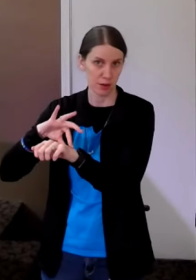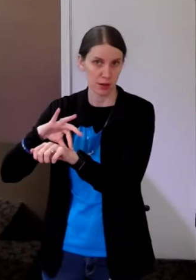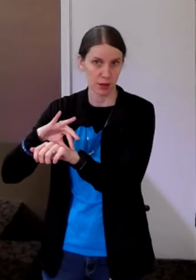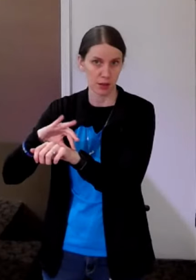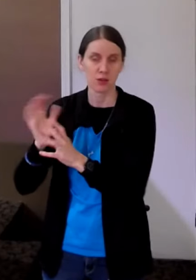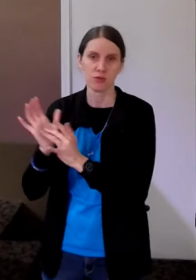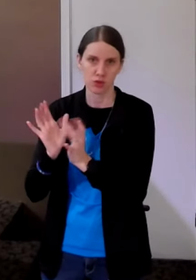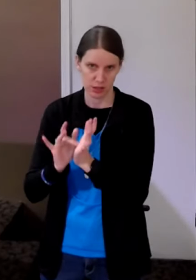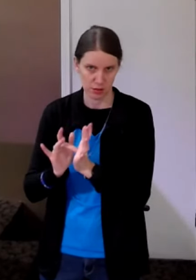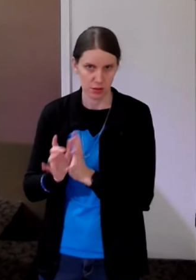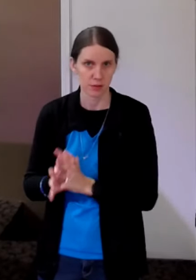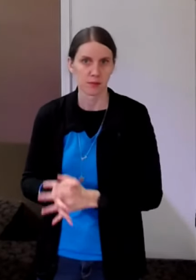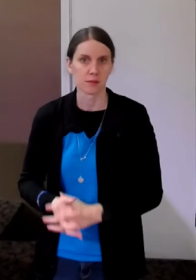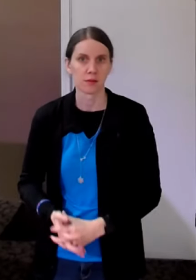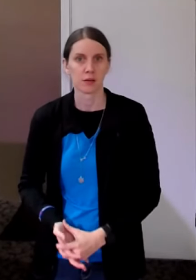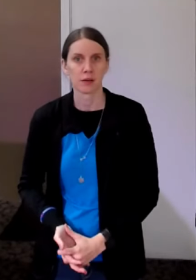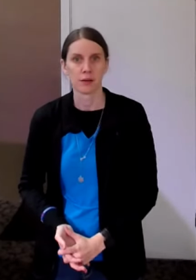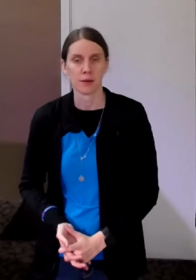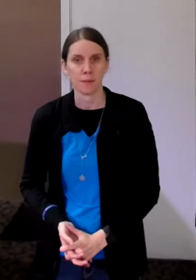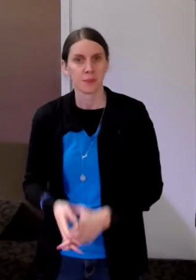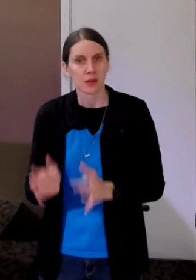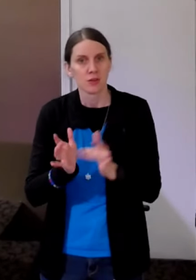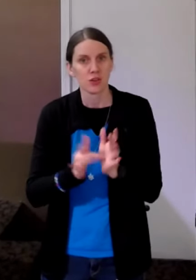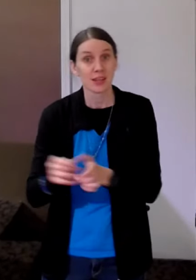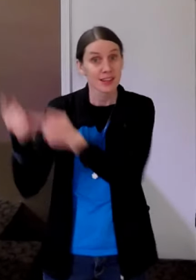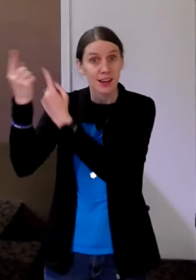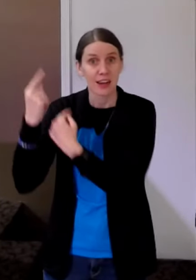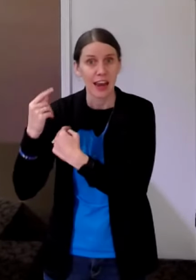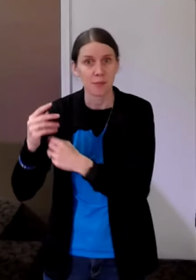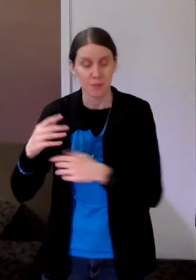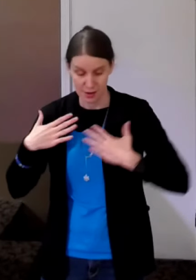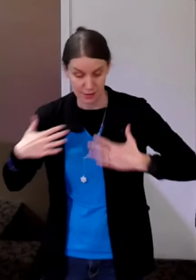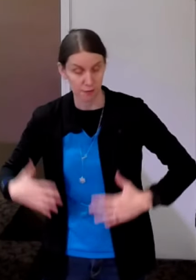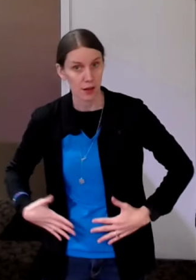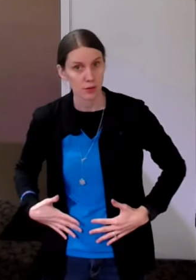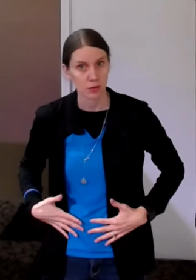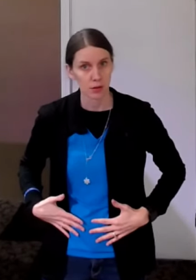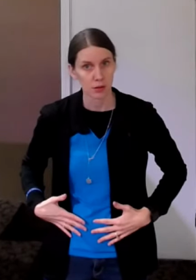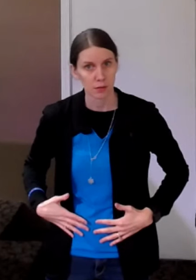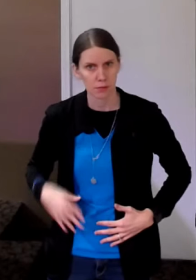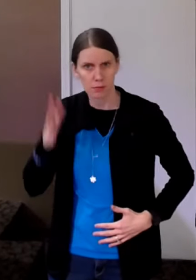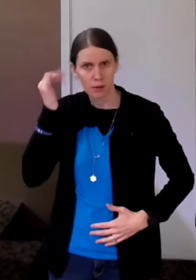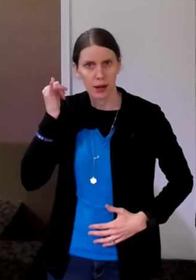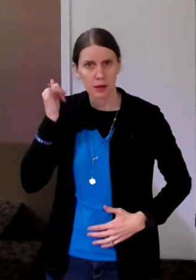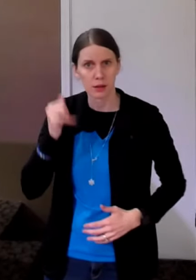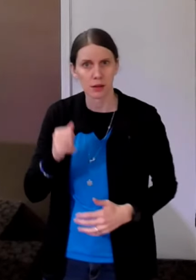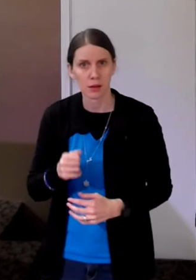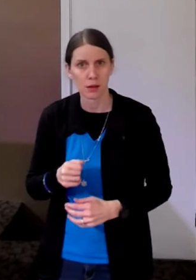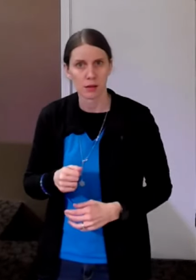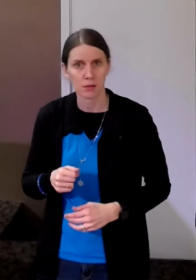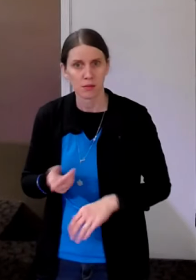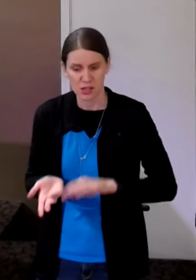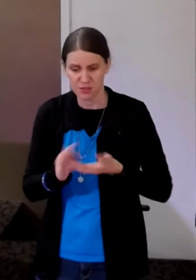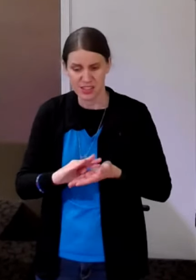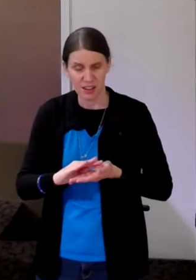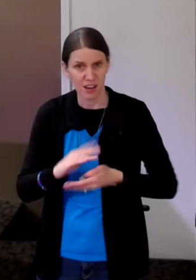That's Jesus, of course. And Jesus came in the flesh so that he could shed his